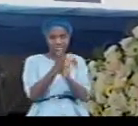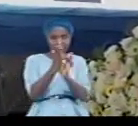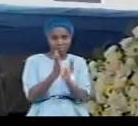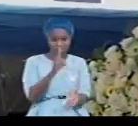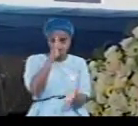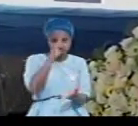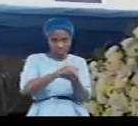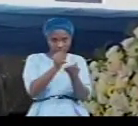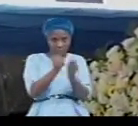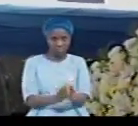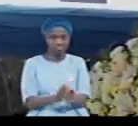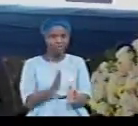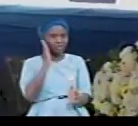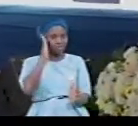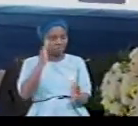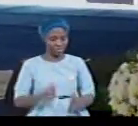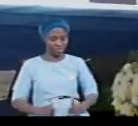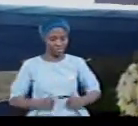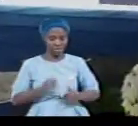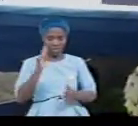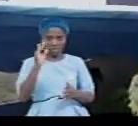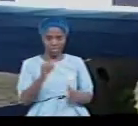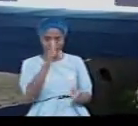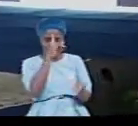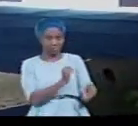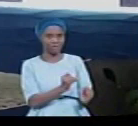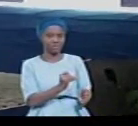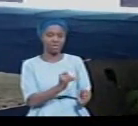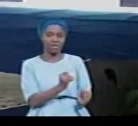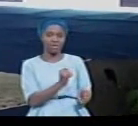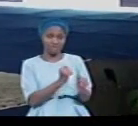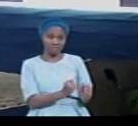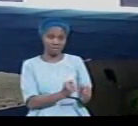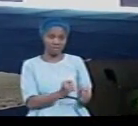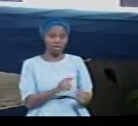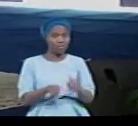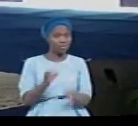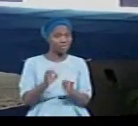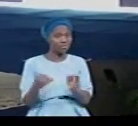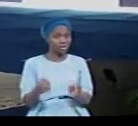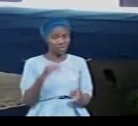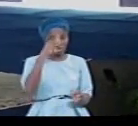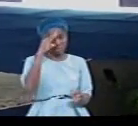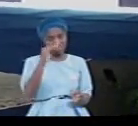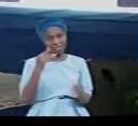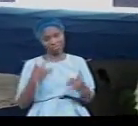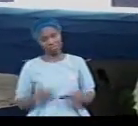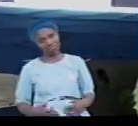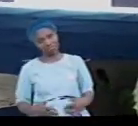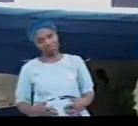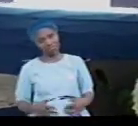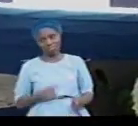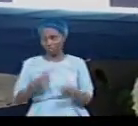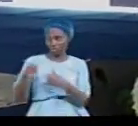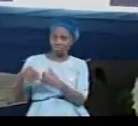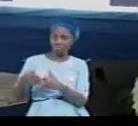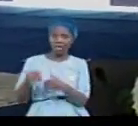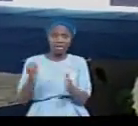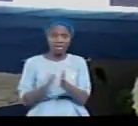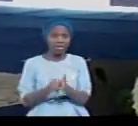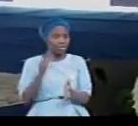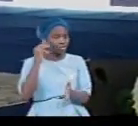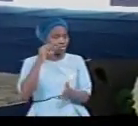any man draw back, that's what the children of Israel were trying to do. Look at Pharaoh, look